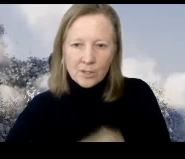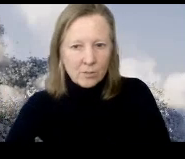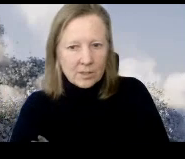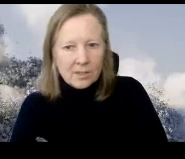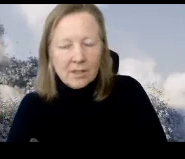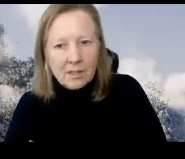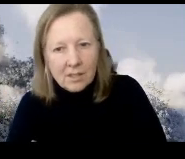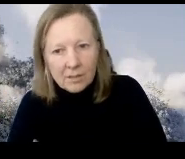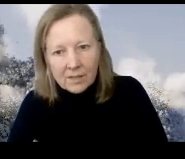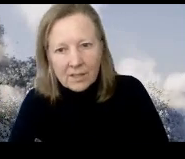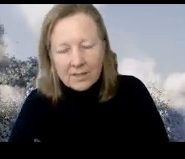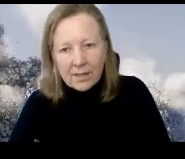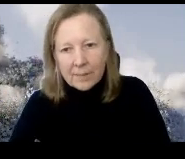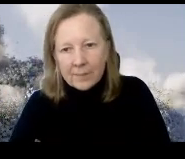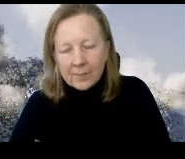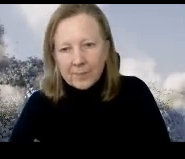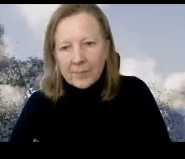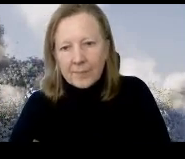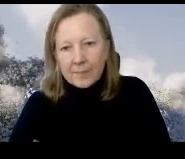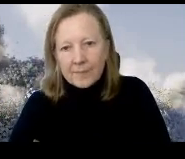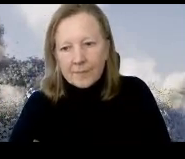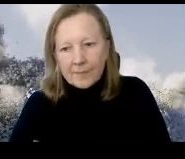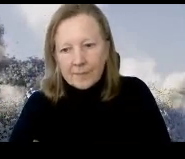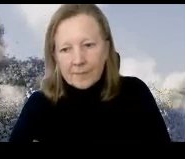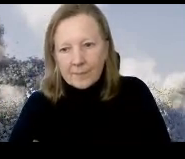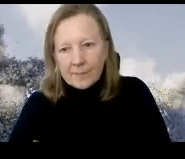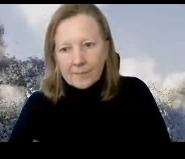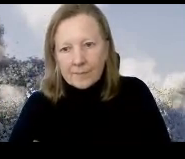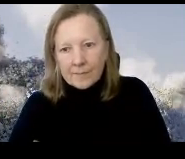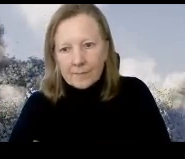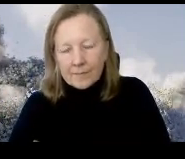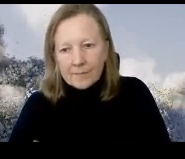but we don't give the exam.